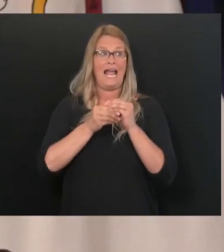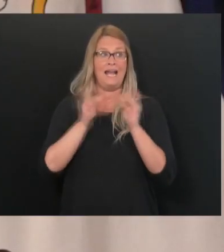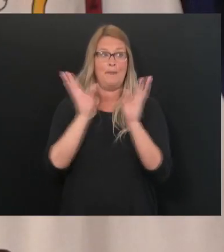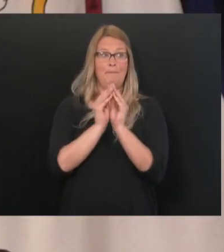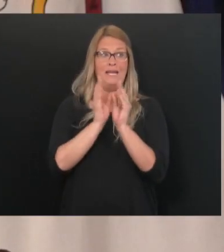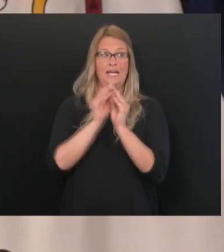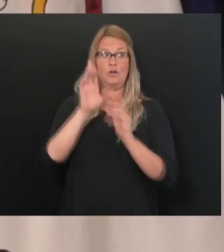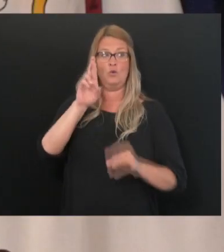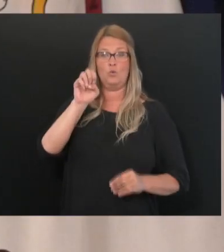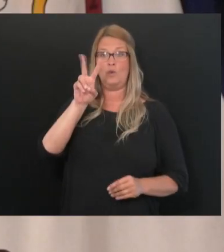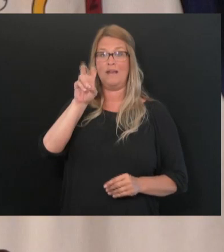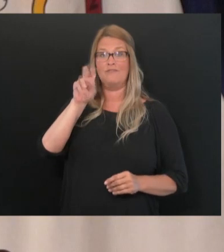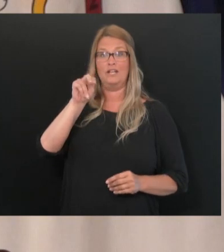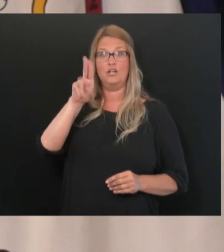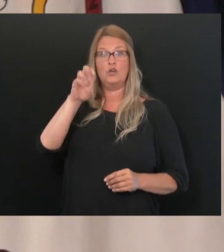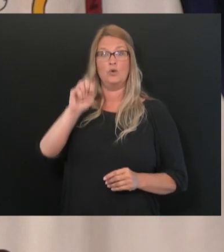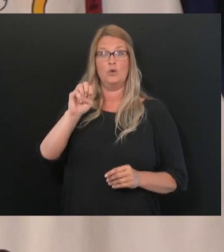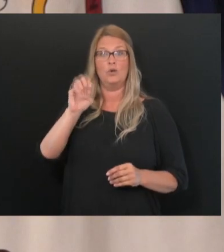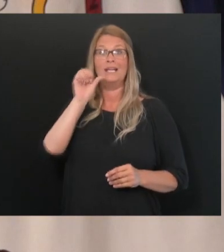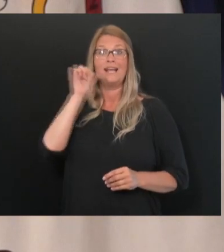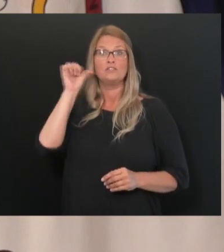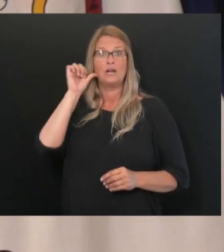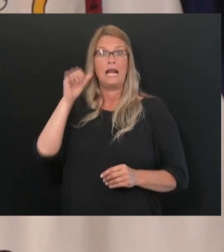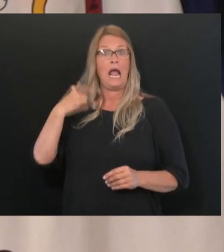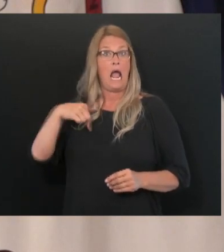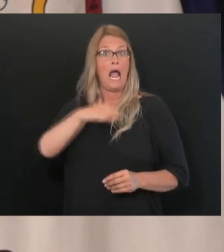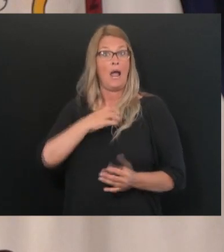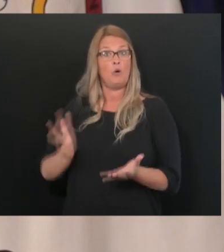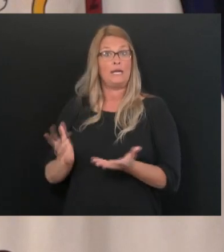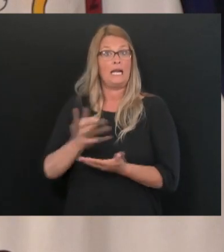yesterday evening, our collections were